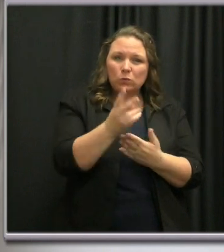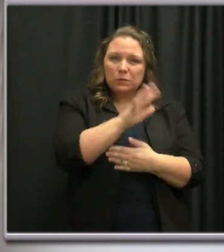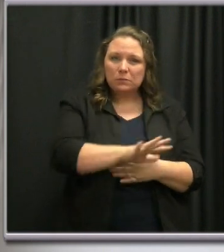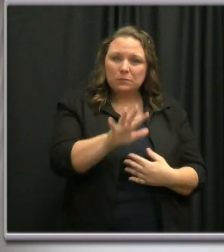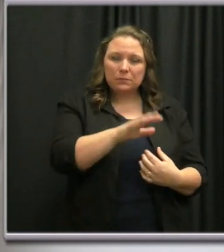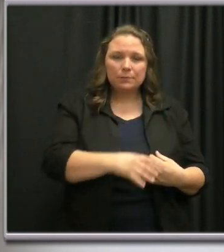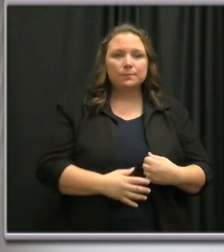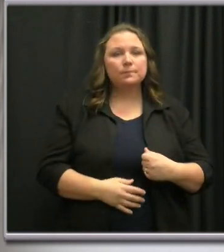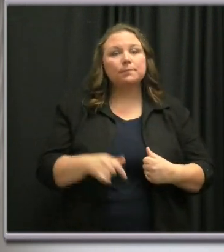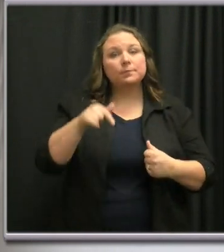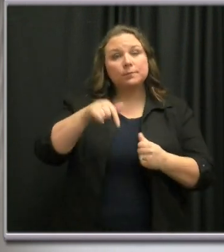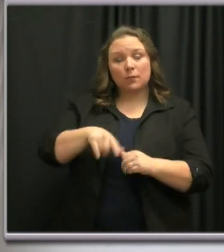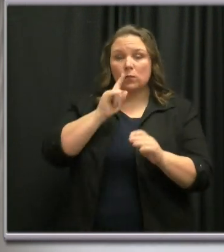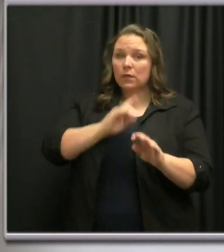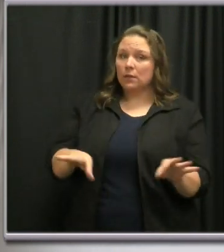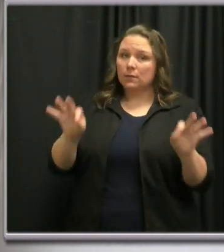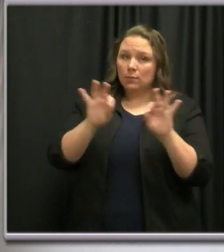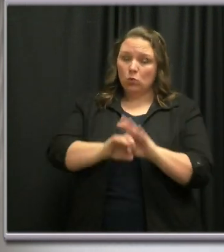This is very important.